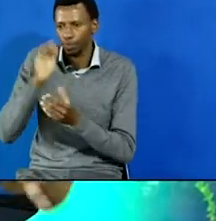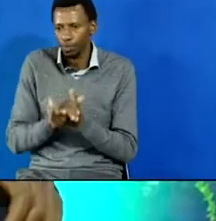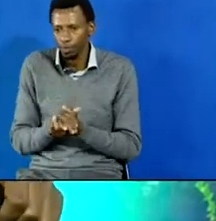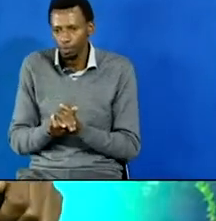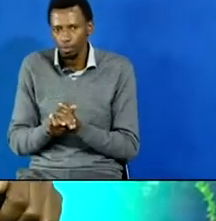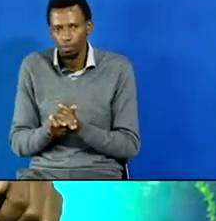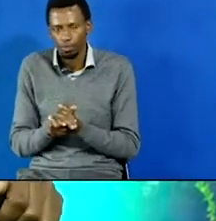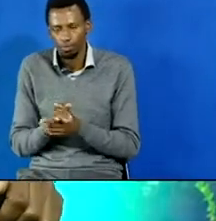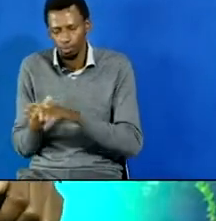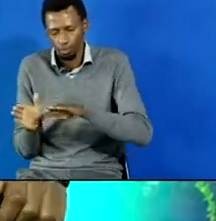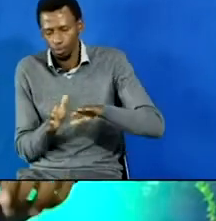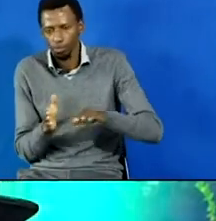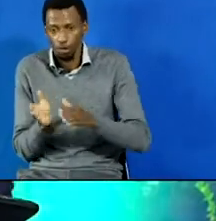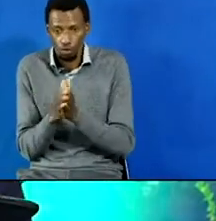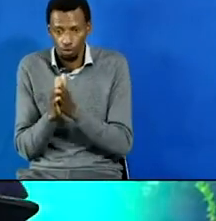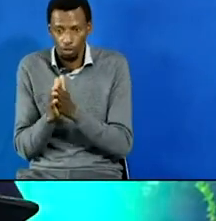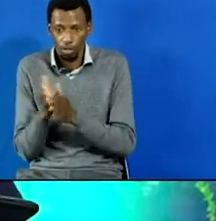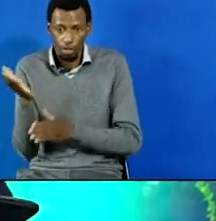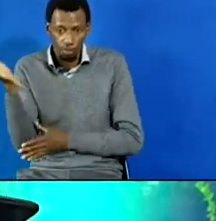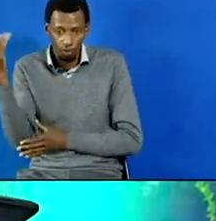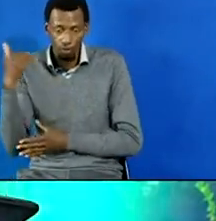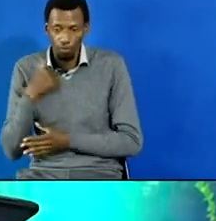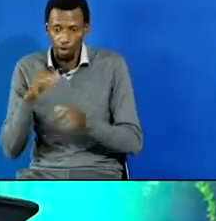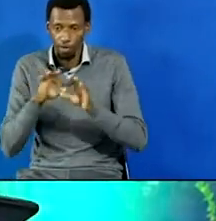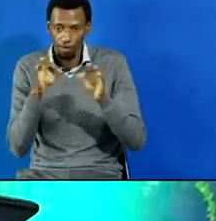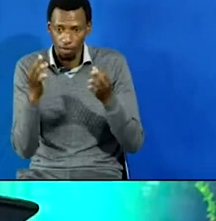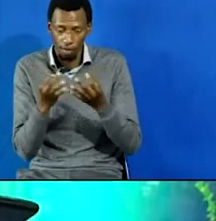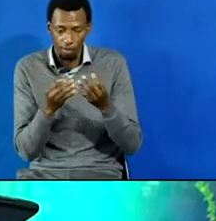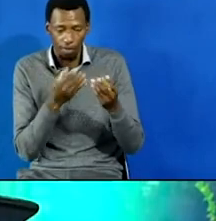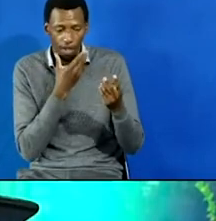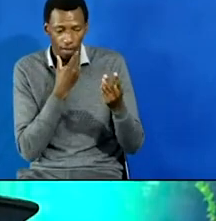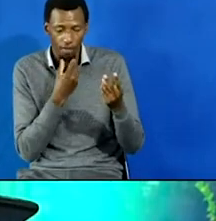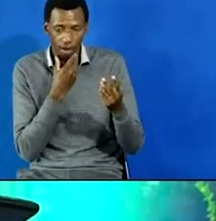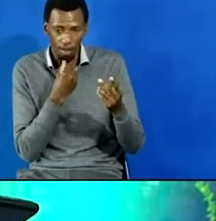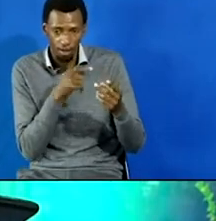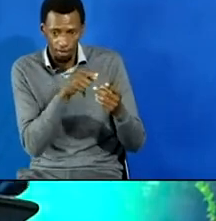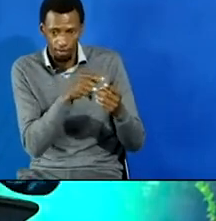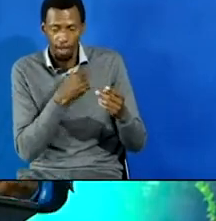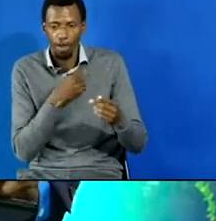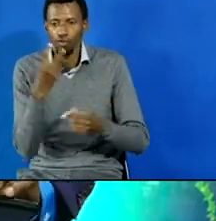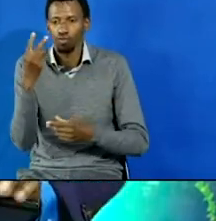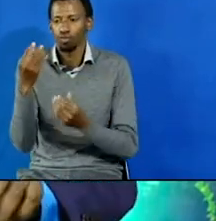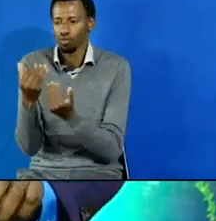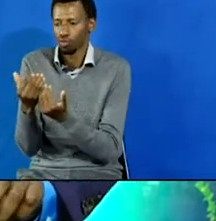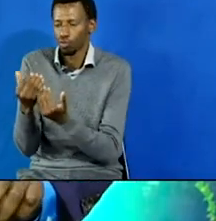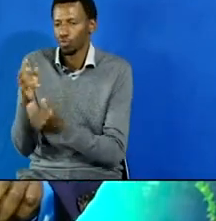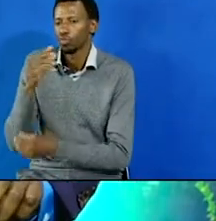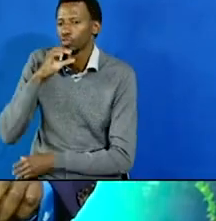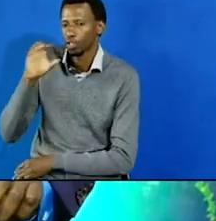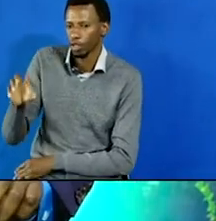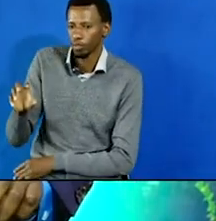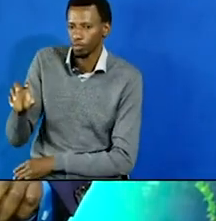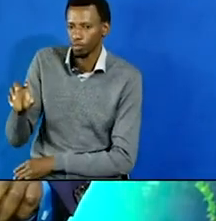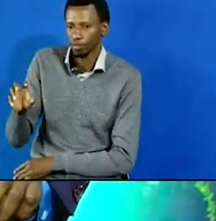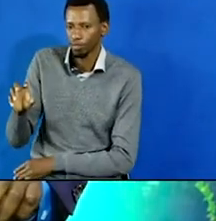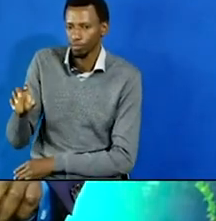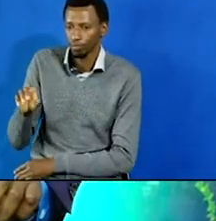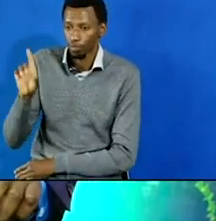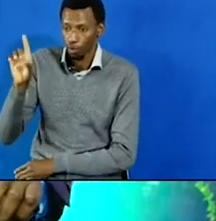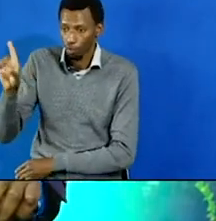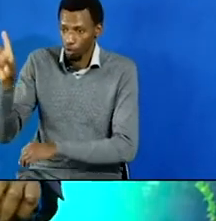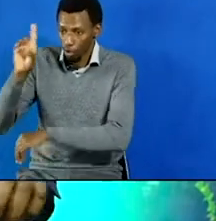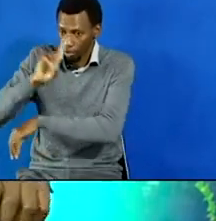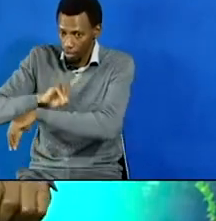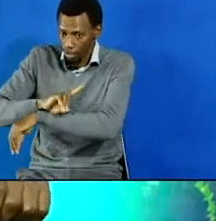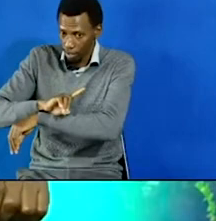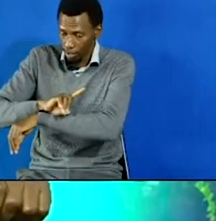There was a family, a father who had two sons. And one day,